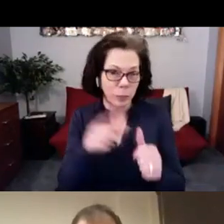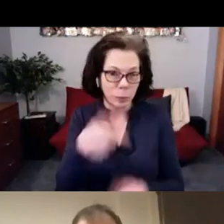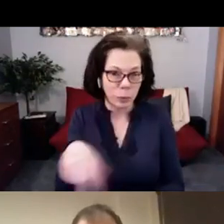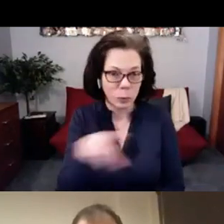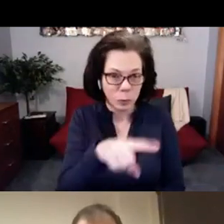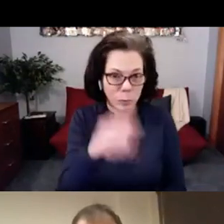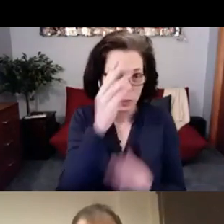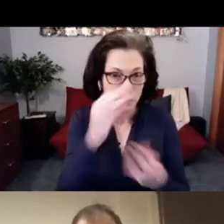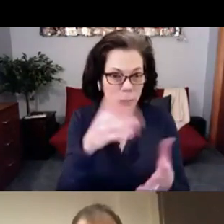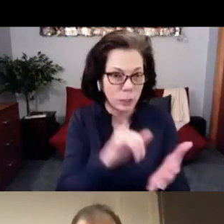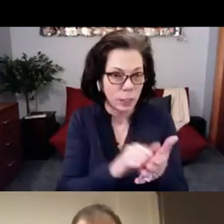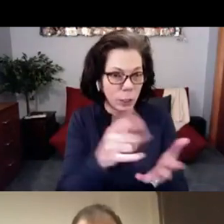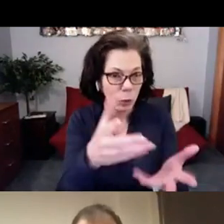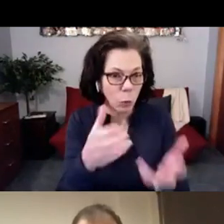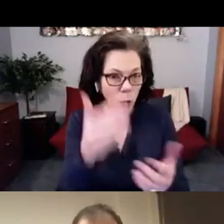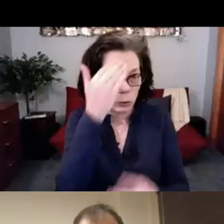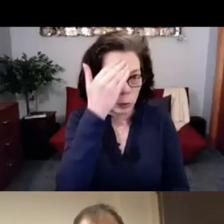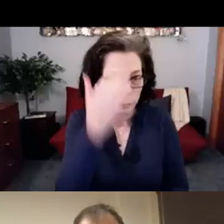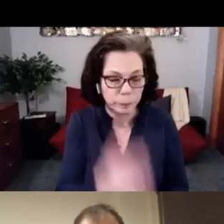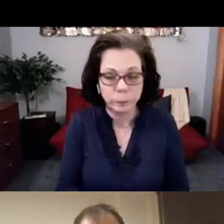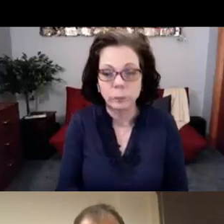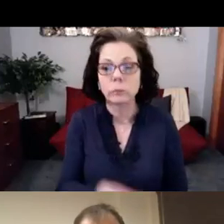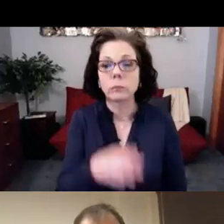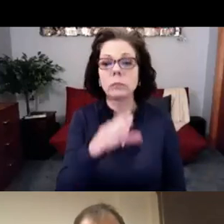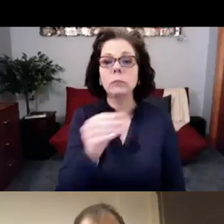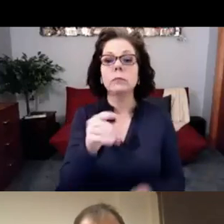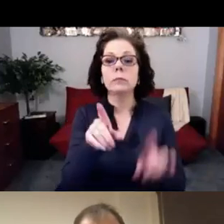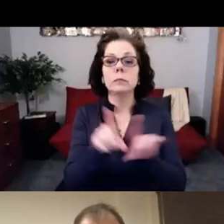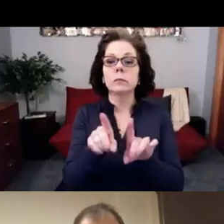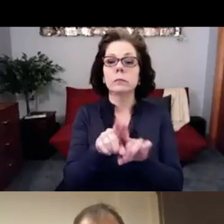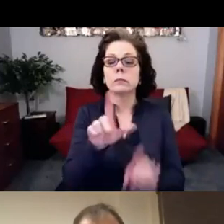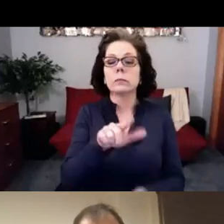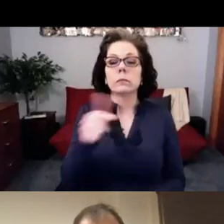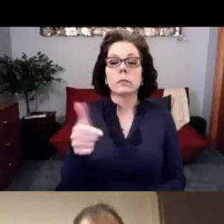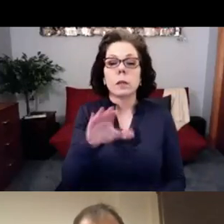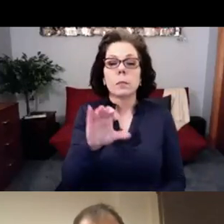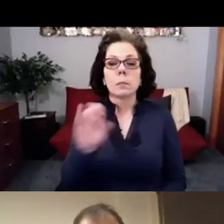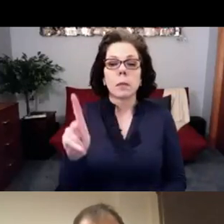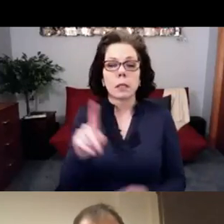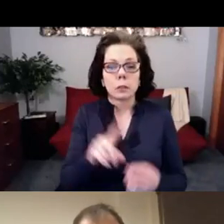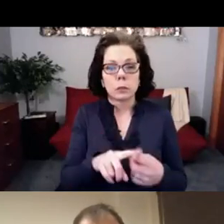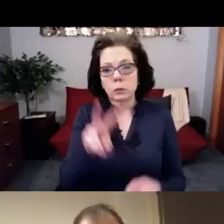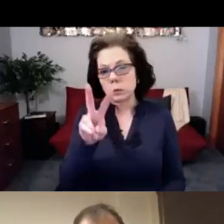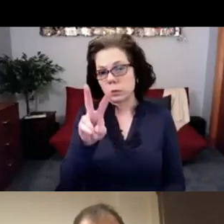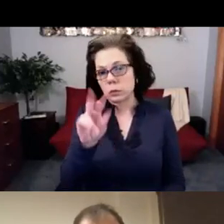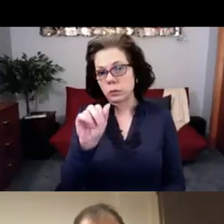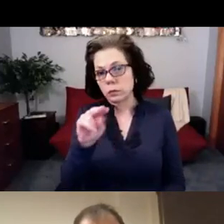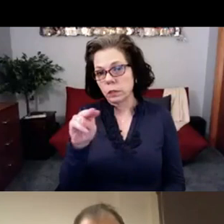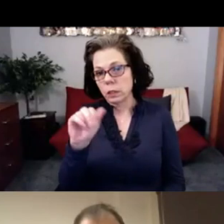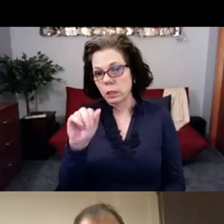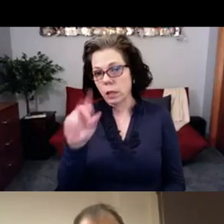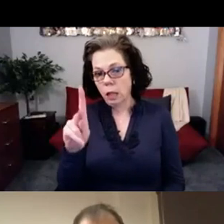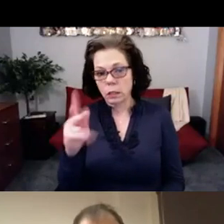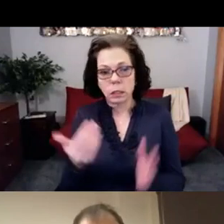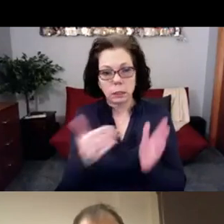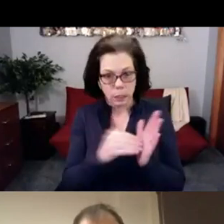to know. Finally, I just want to turn things back over to Vanak again, and he's